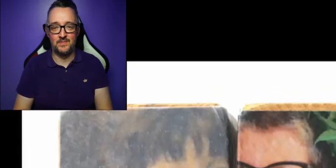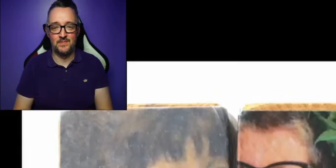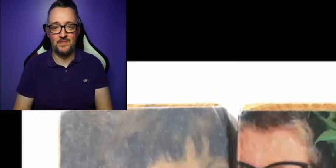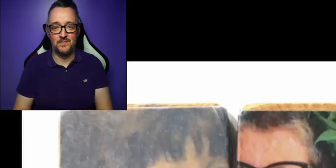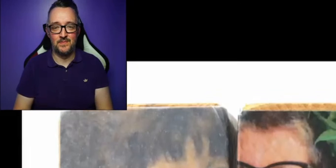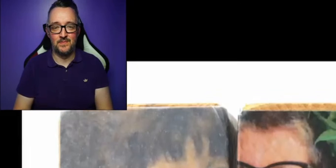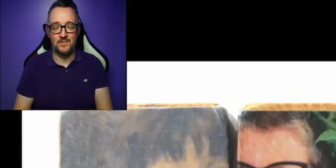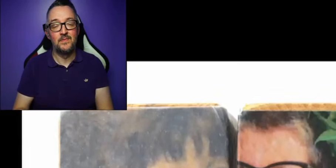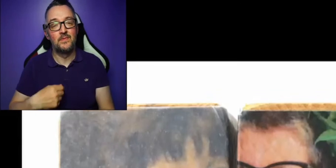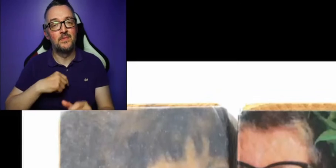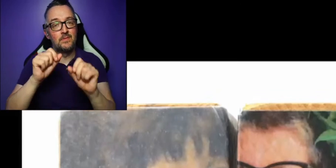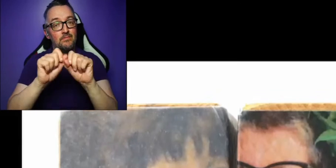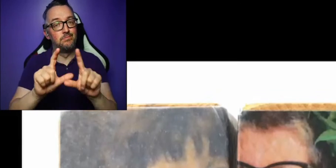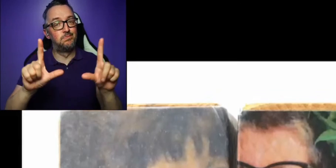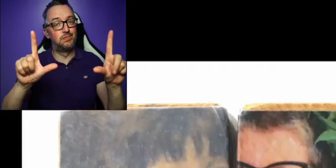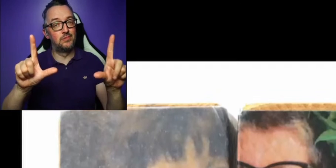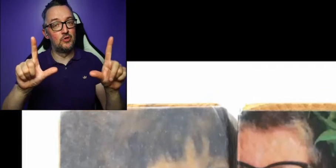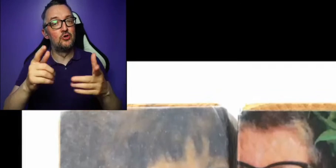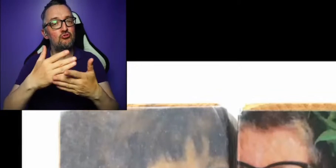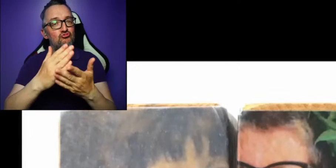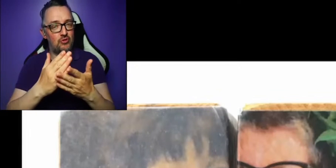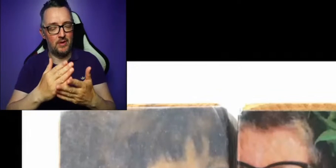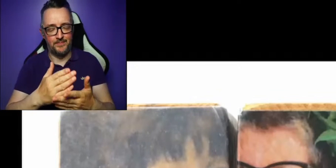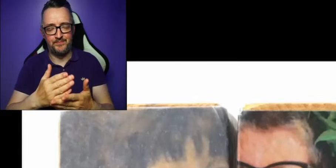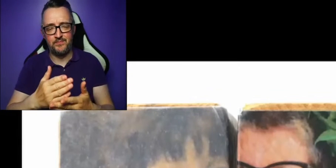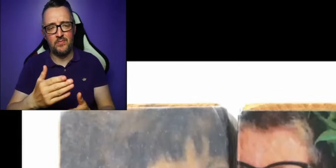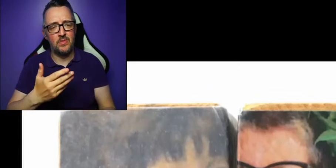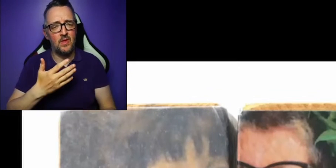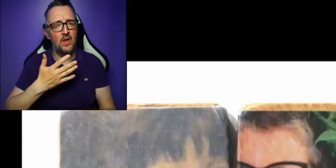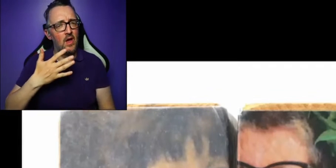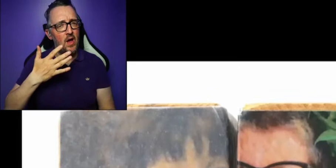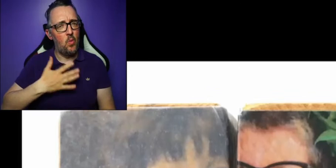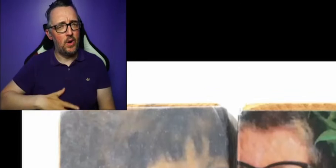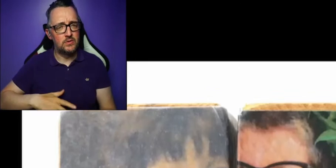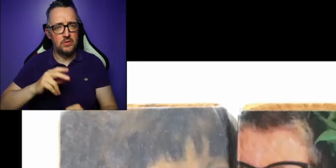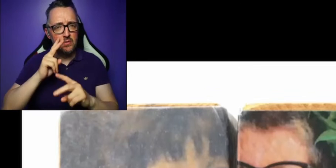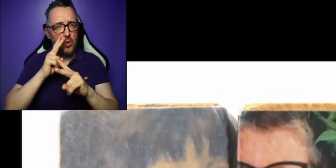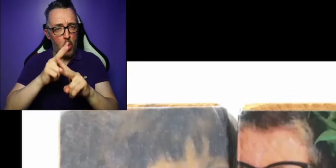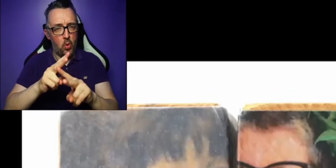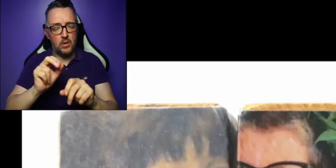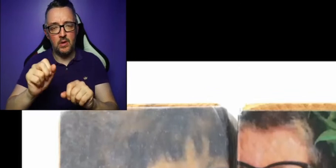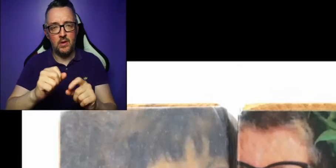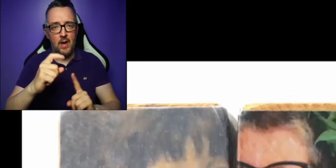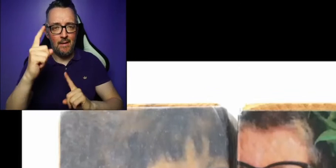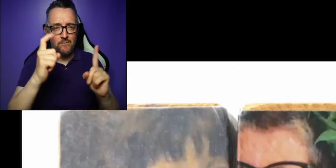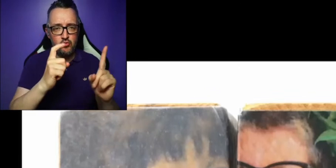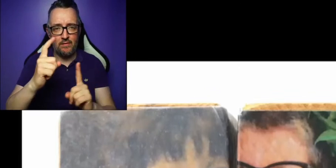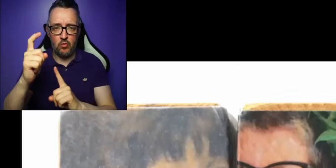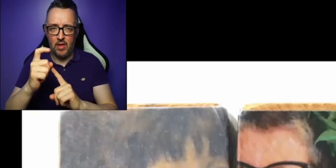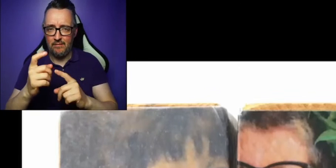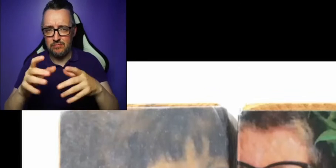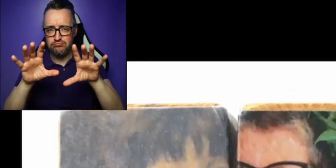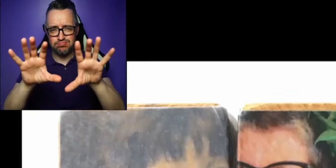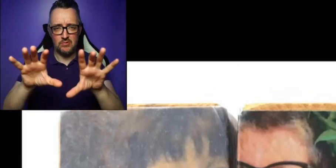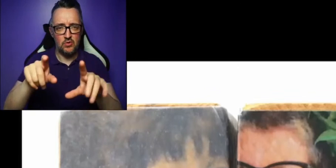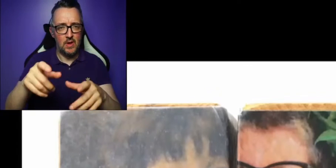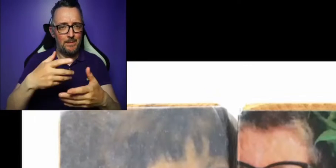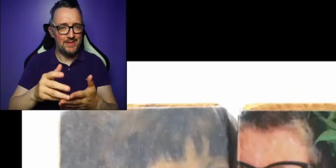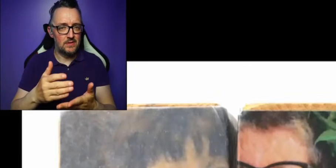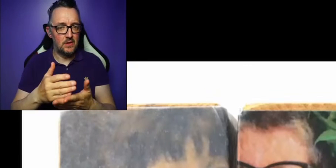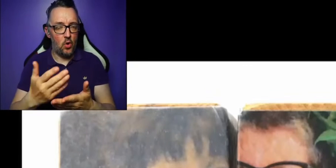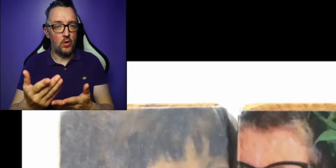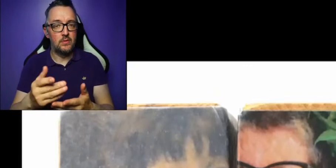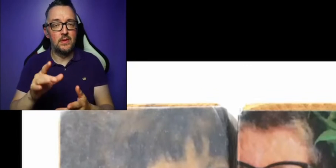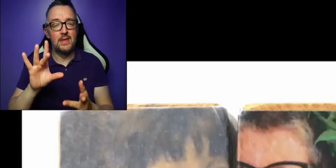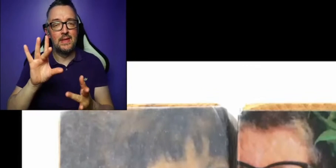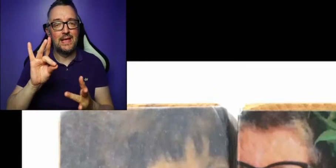So we're sharing our screen now, and I wanted to start looking at some of the imagery that you've been creating, that you've been sharing